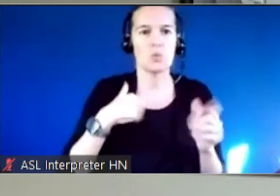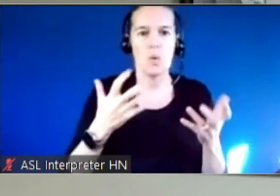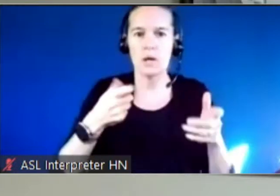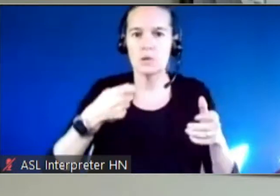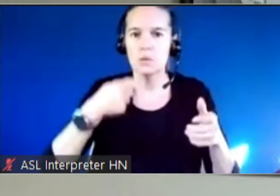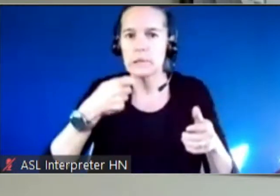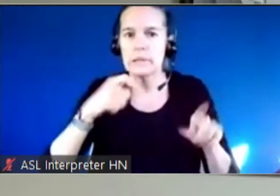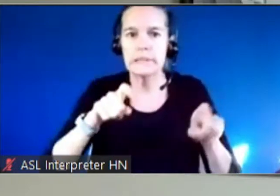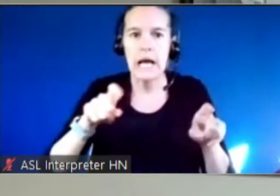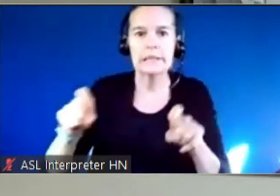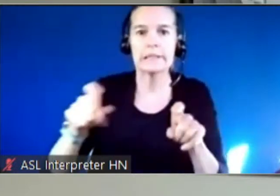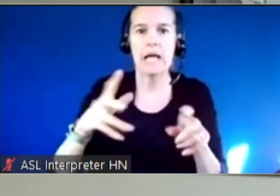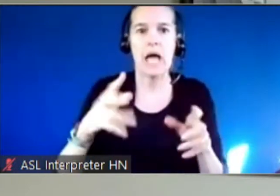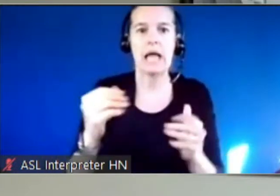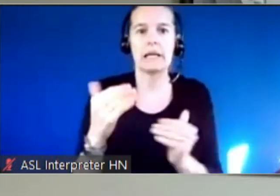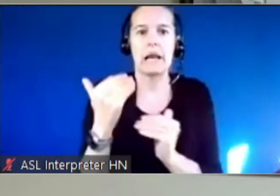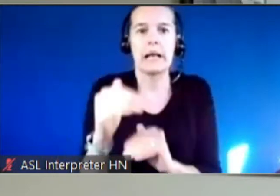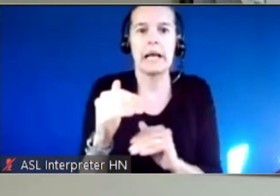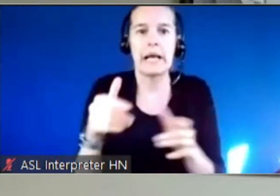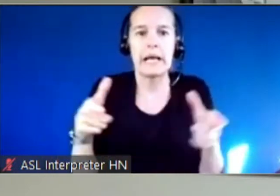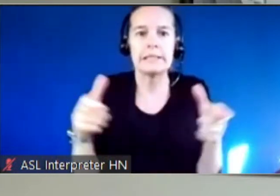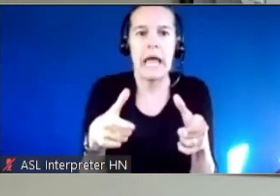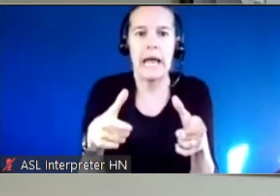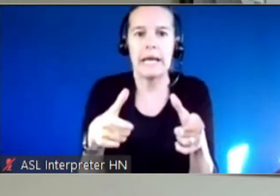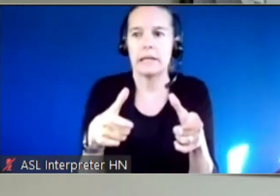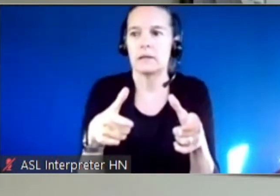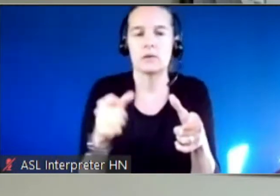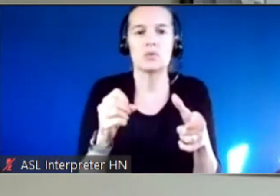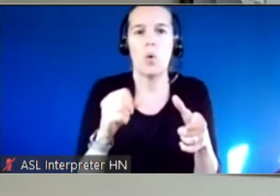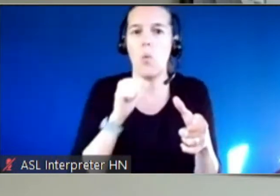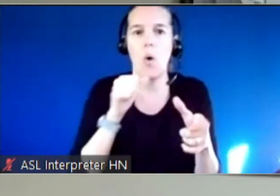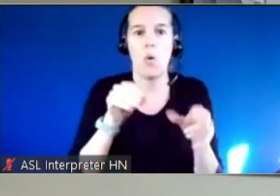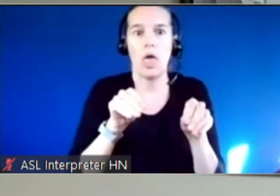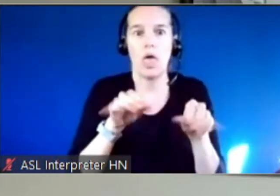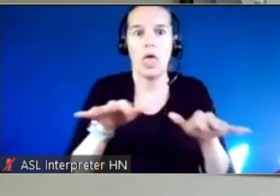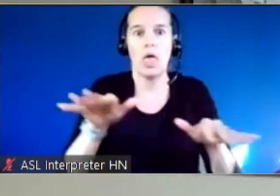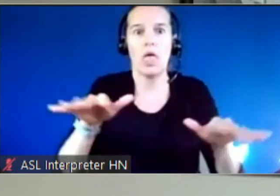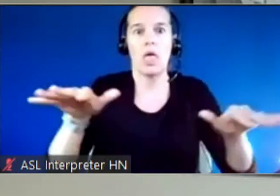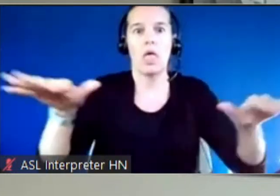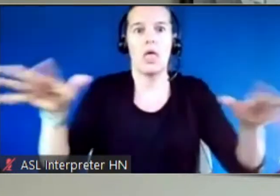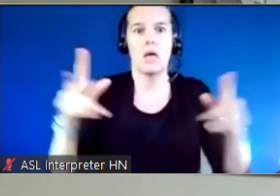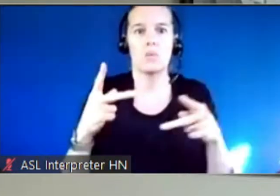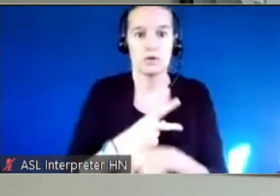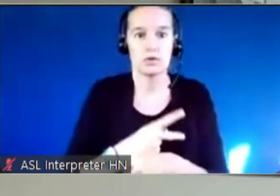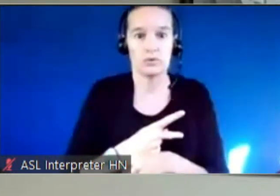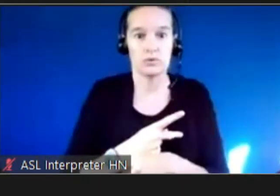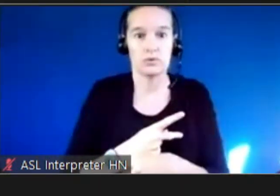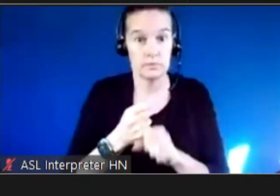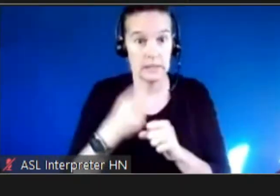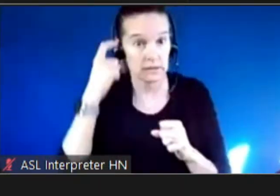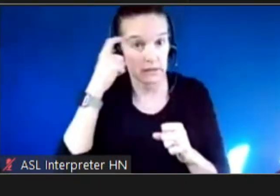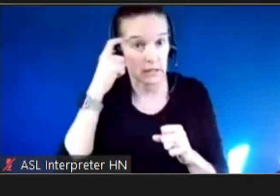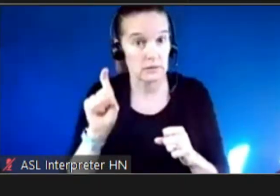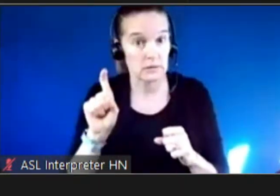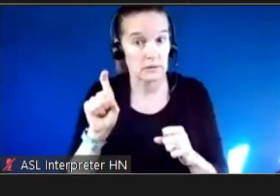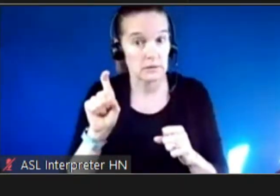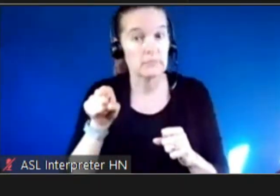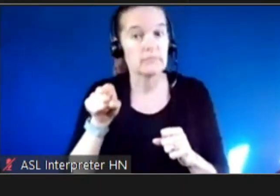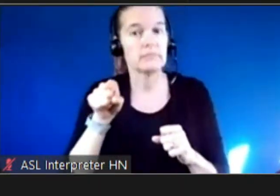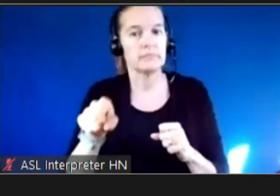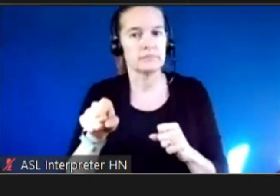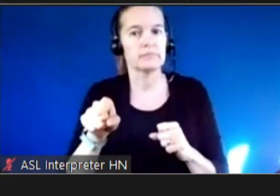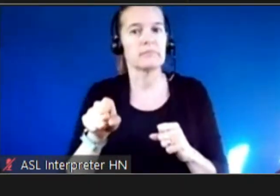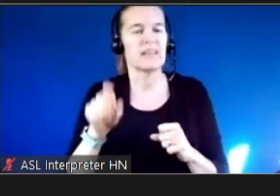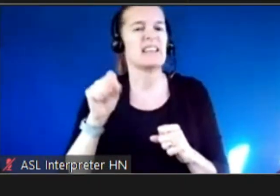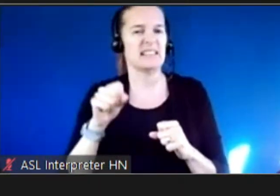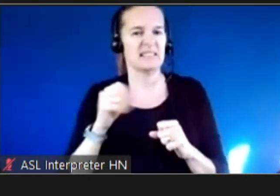hopefully contain this so it doesn't lead to other outbreaks. Does that make sense? Yes, thanks for clarifying those things.